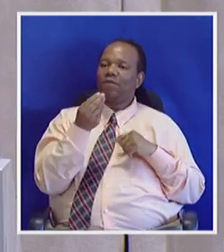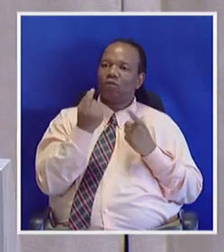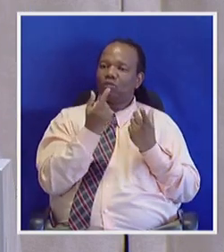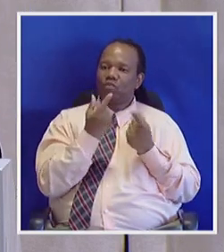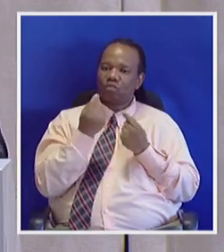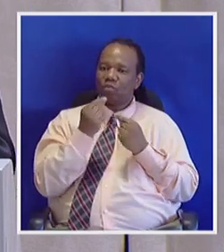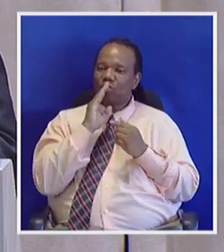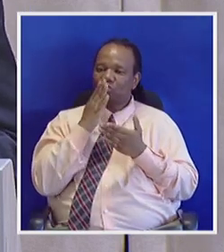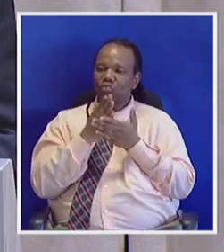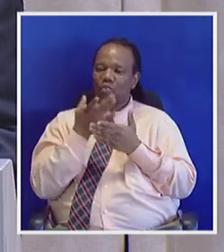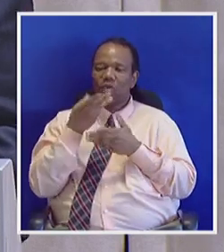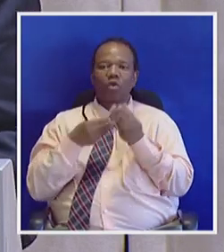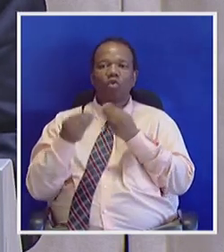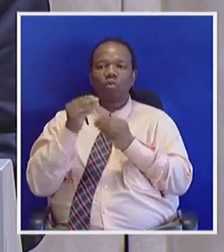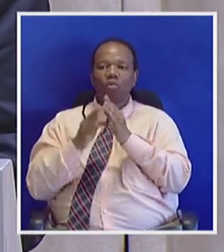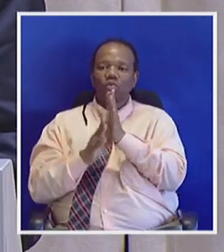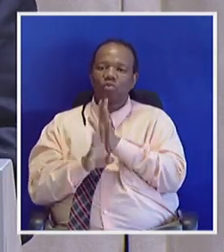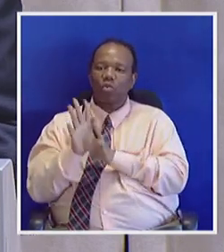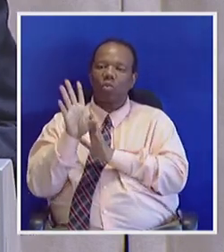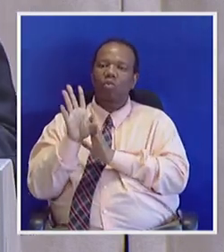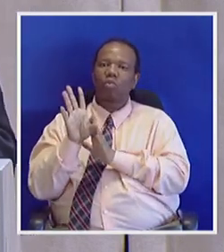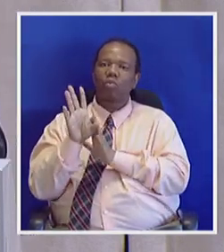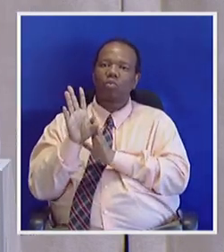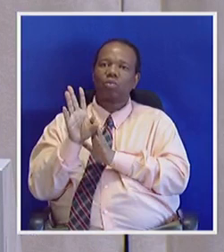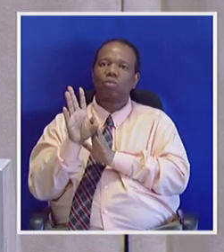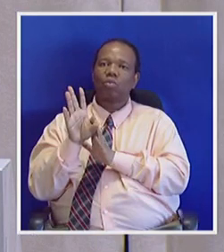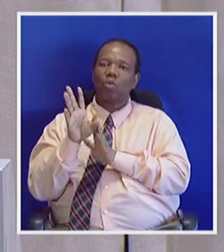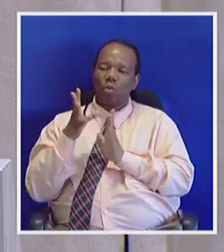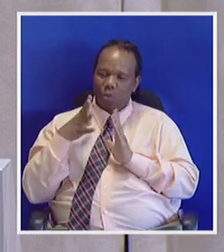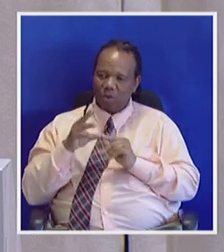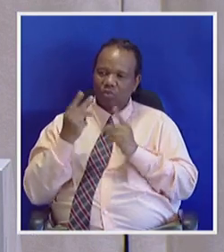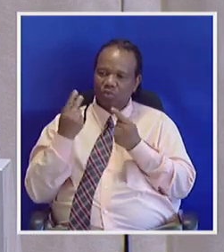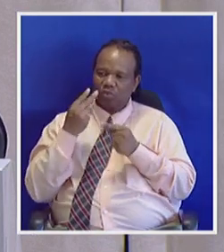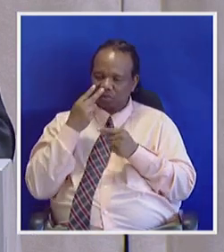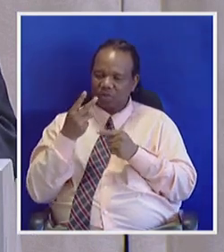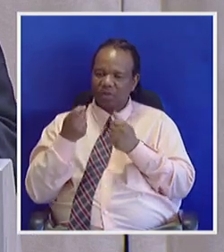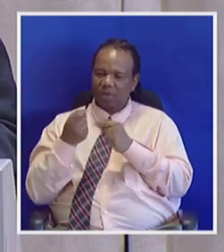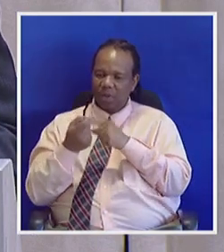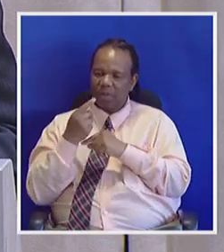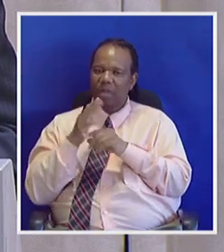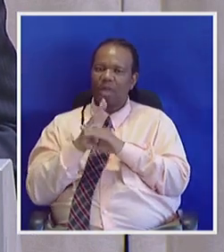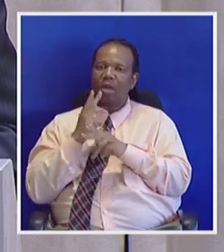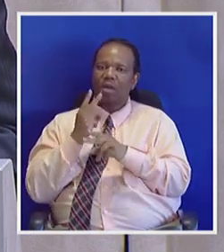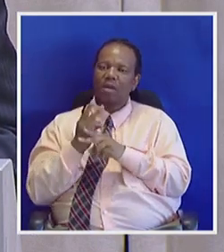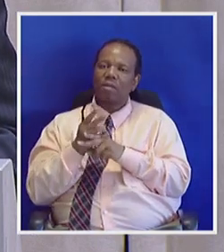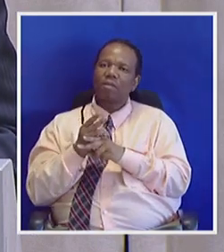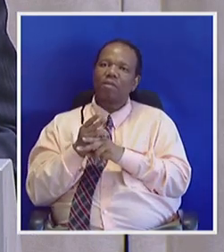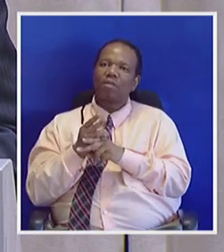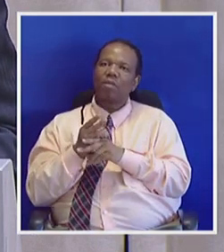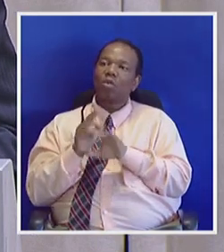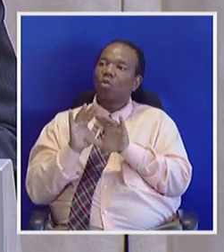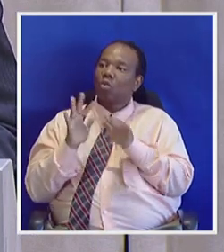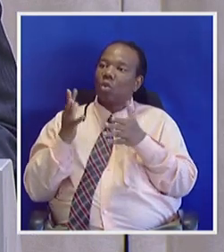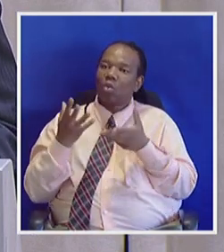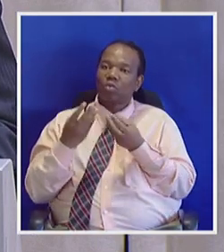growth of our economy, and that is where we want to position them and reposition them, those who may not be